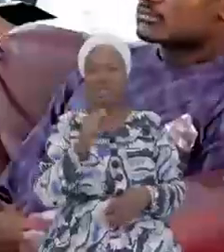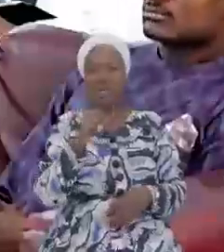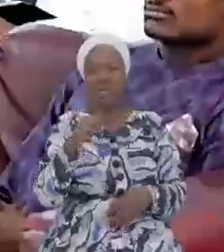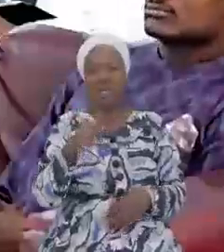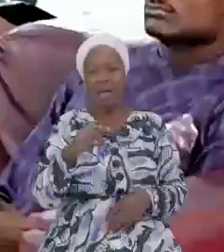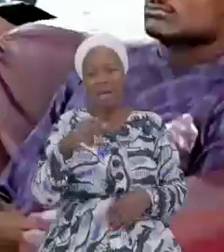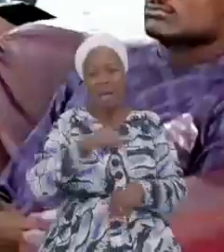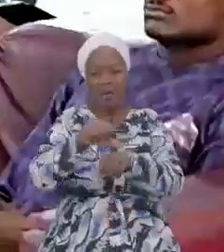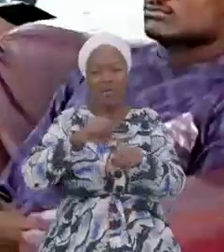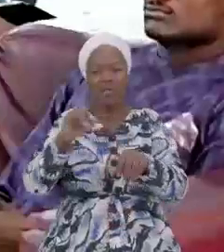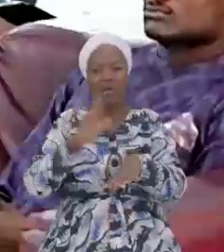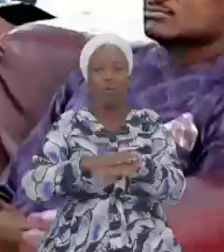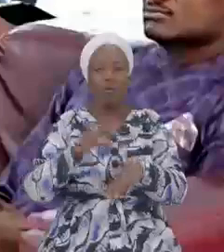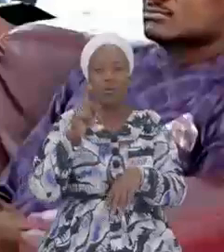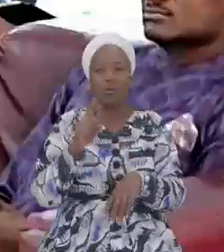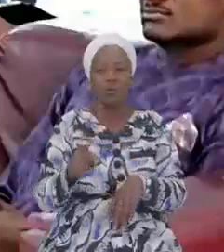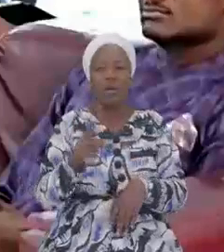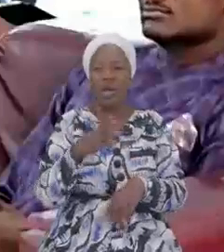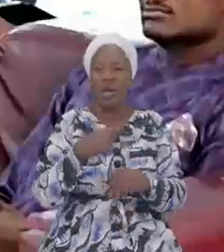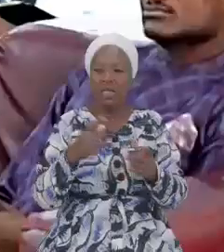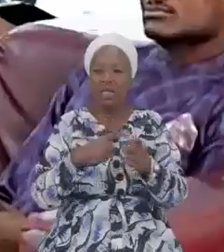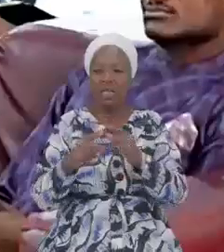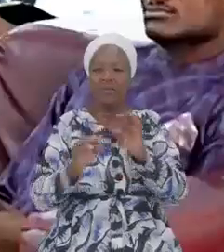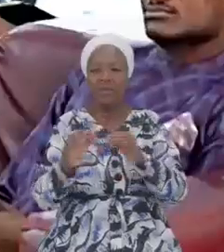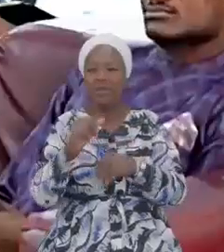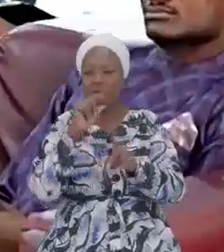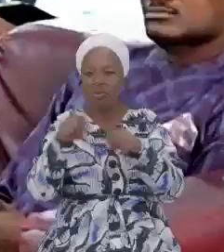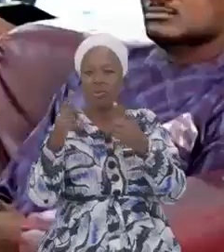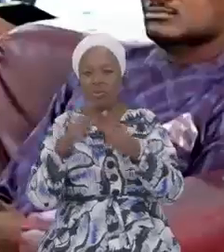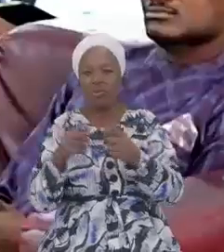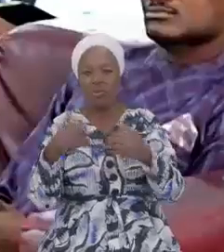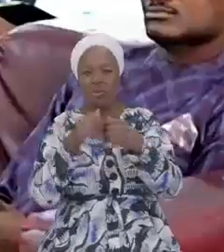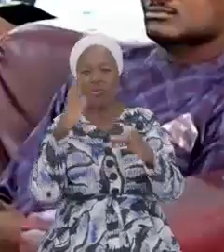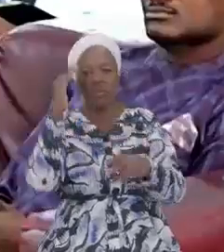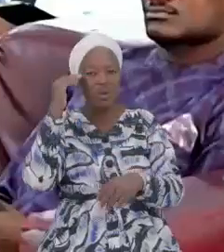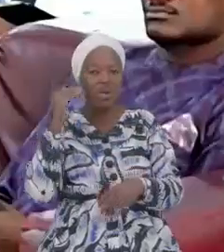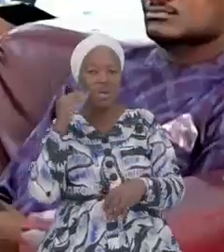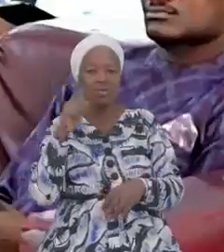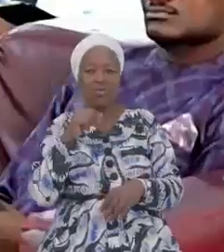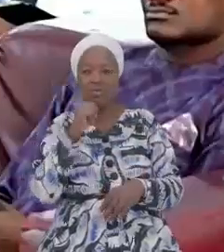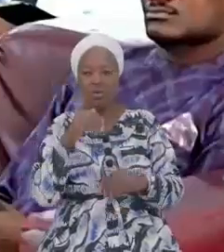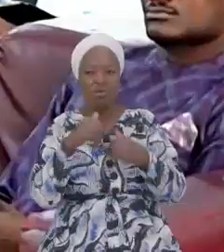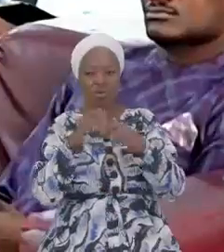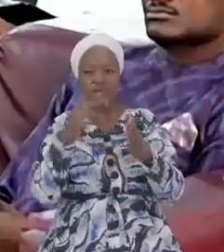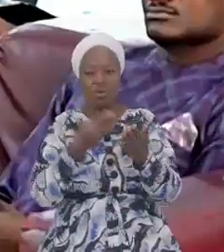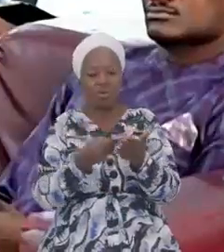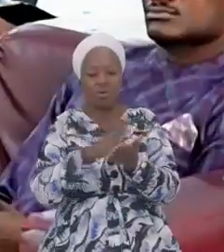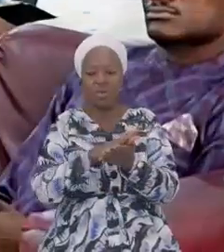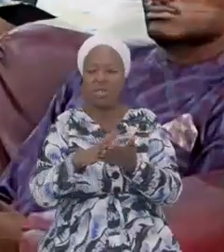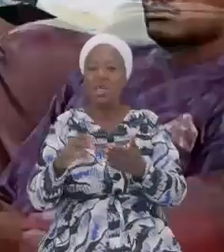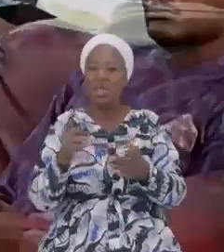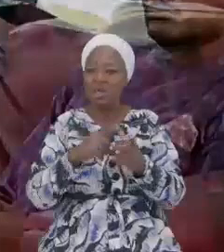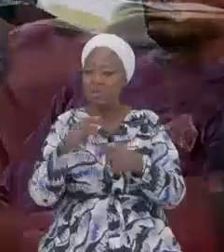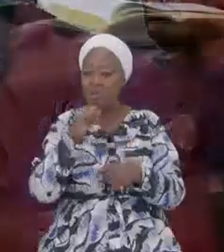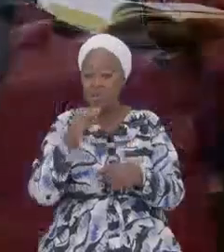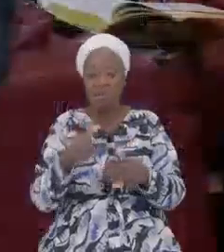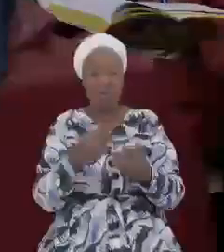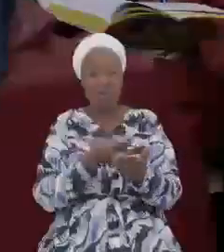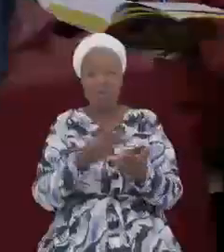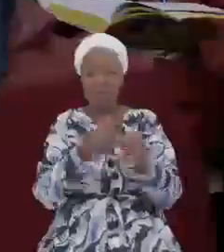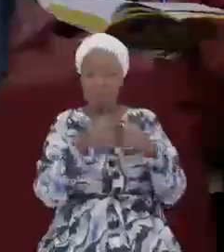anointing upon you. And if you are not going to lose your head, you will not lose your holiness, you will not lose